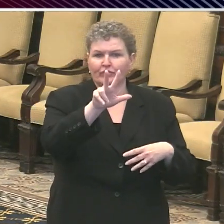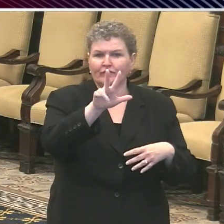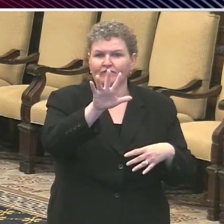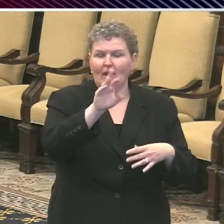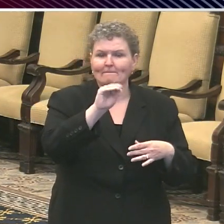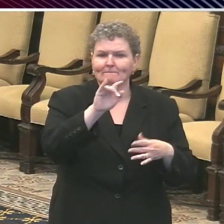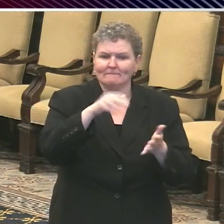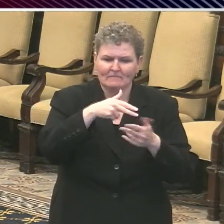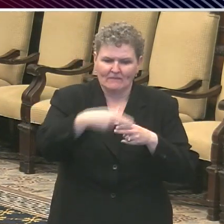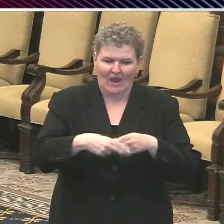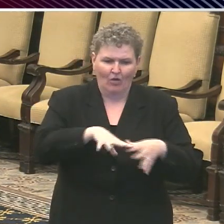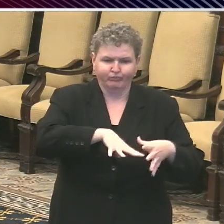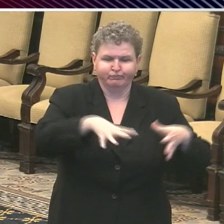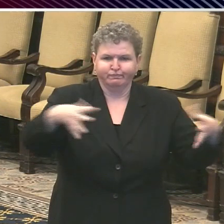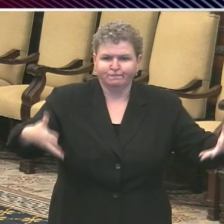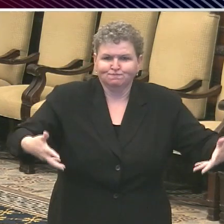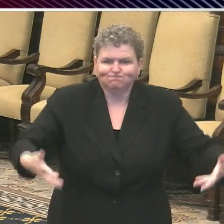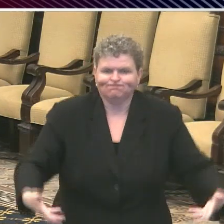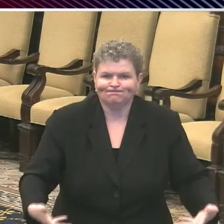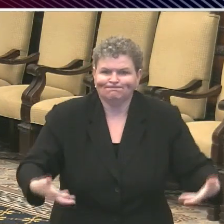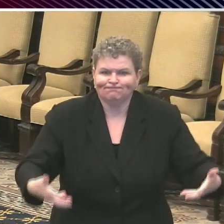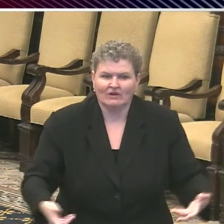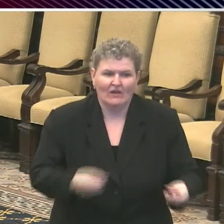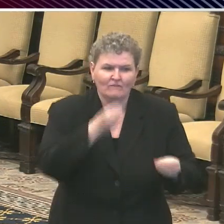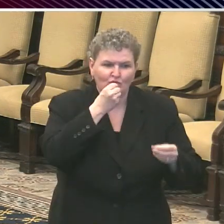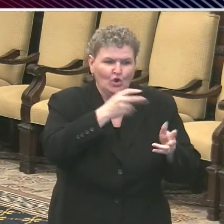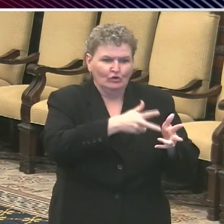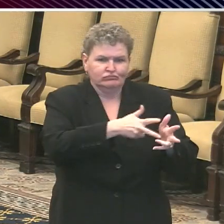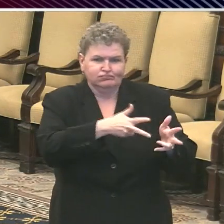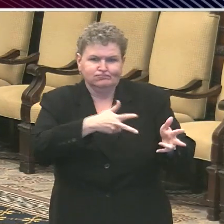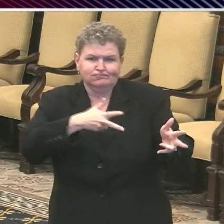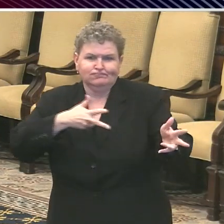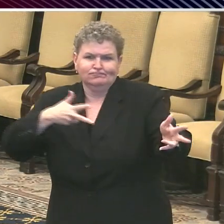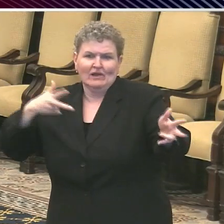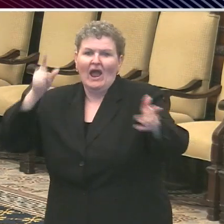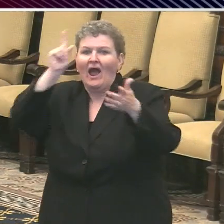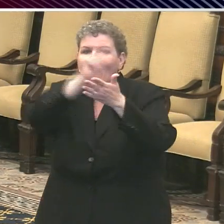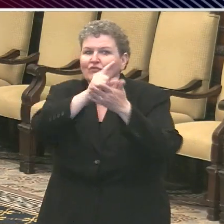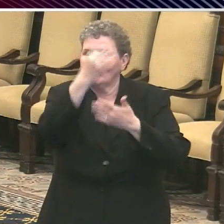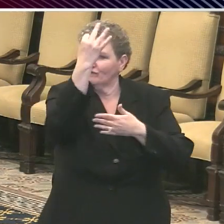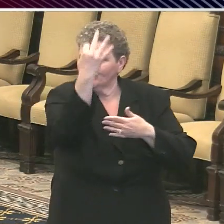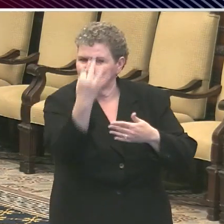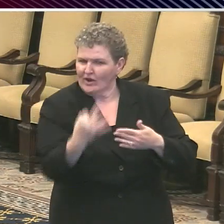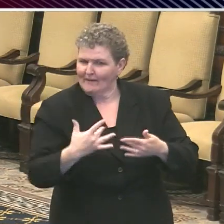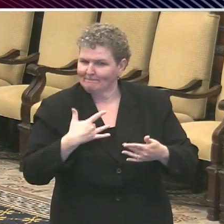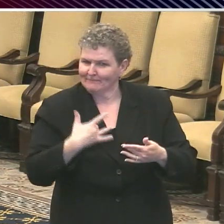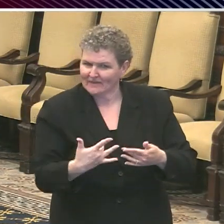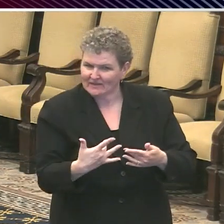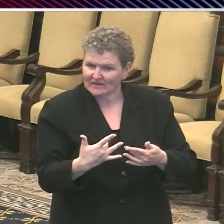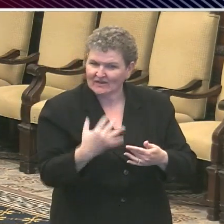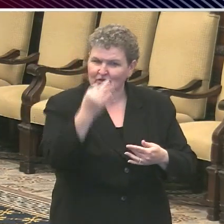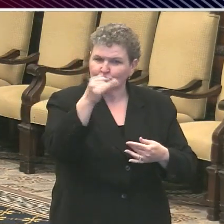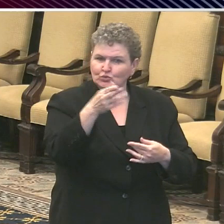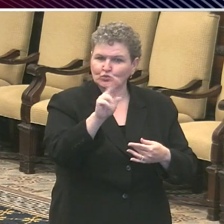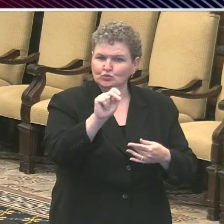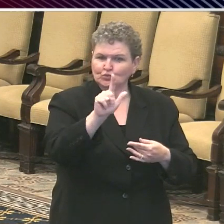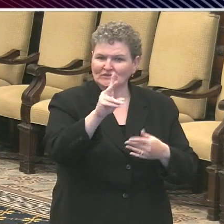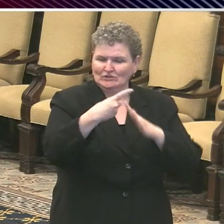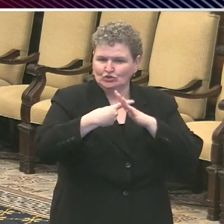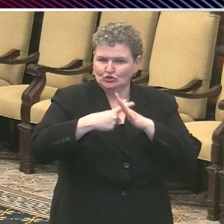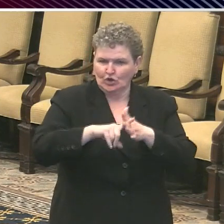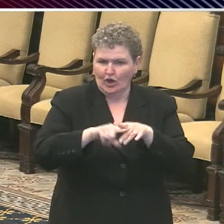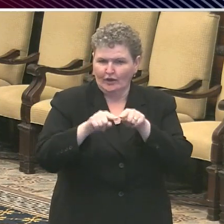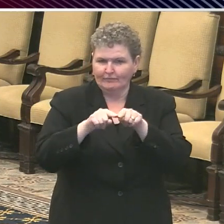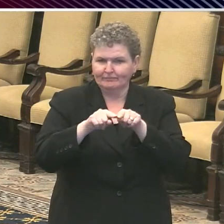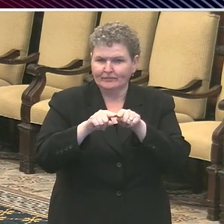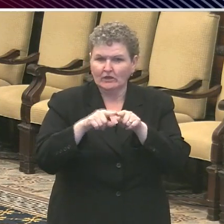supplies last. The distribution will be open every Friday through June 26th. No ID or proof of income will be required. However,